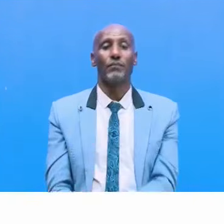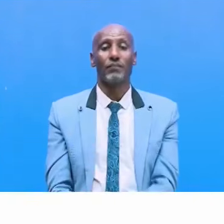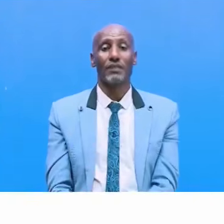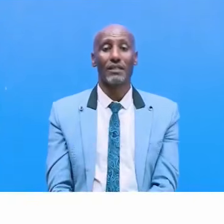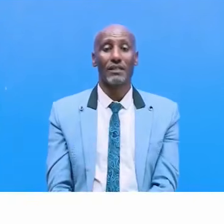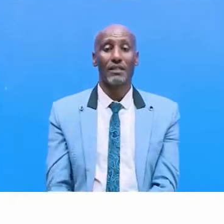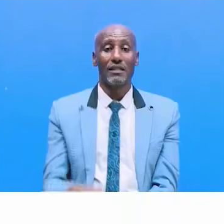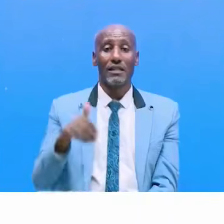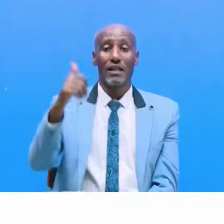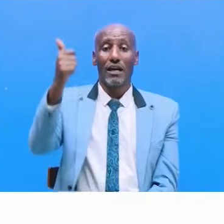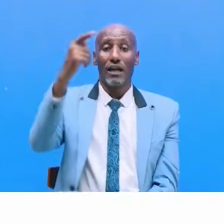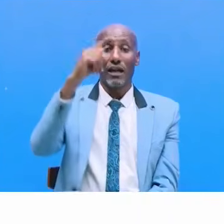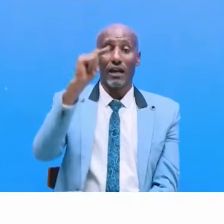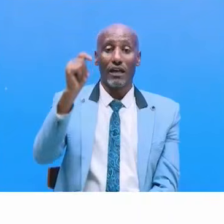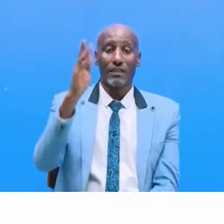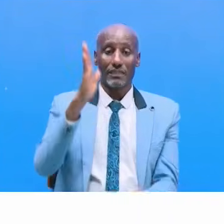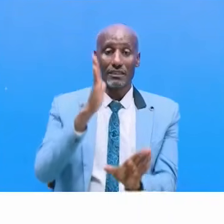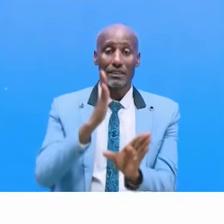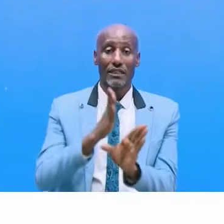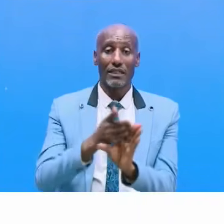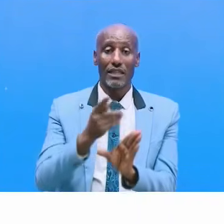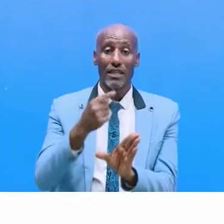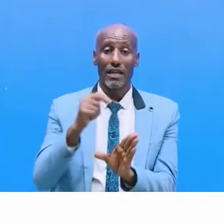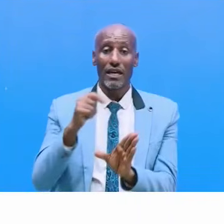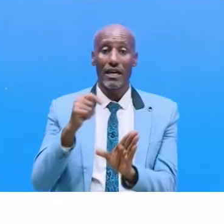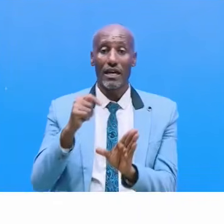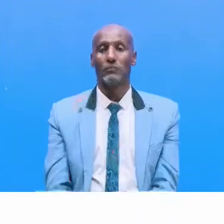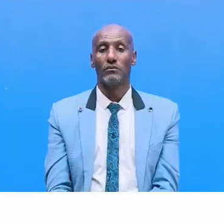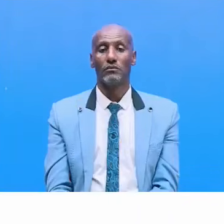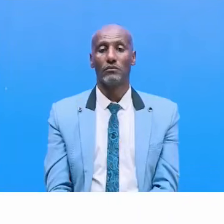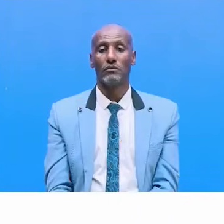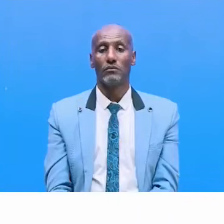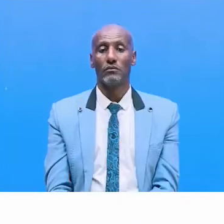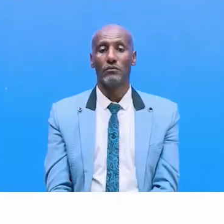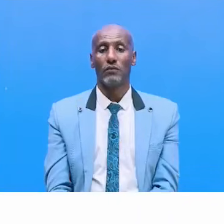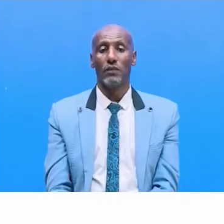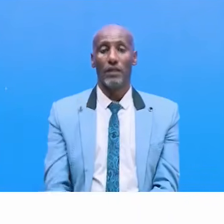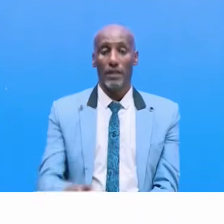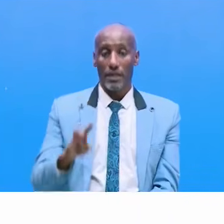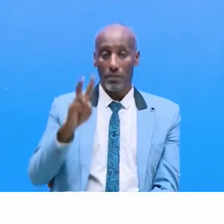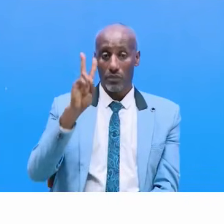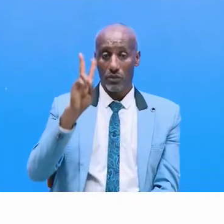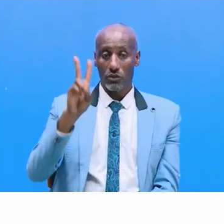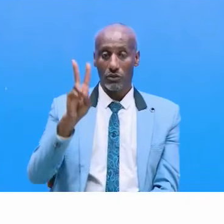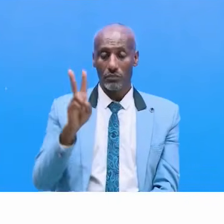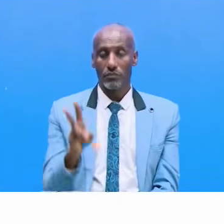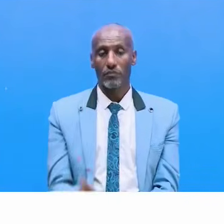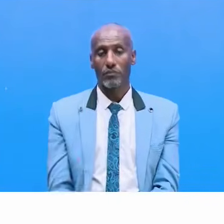at the zoo. Question number 2.